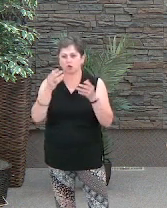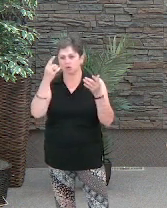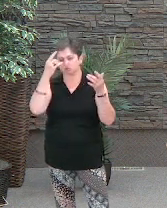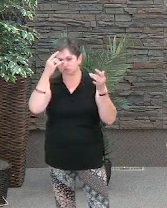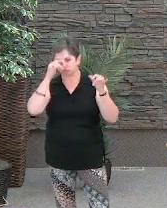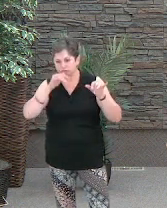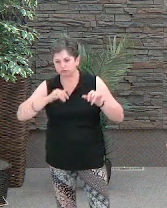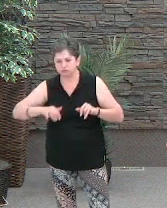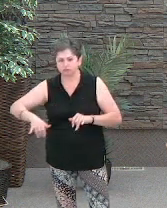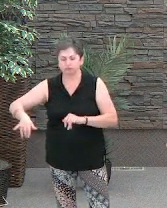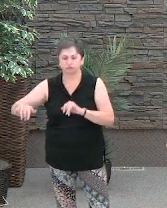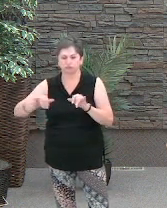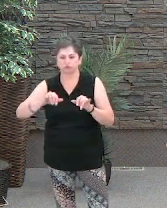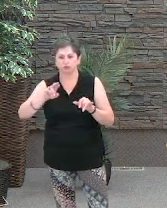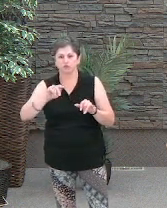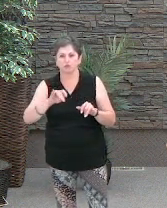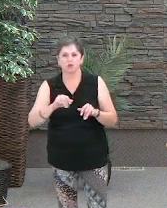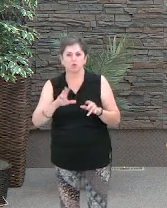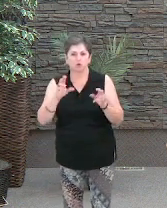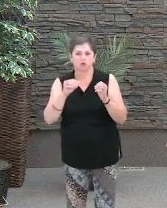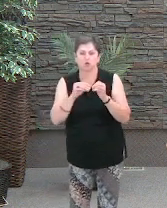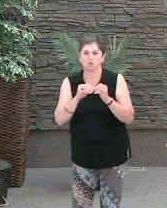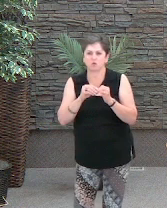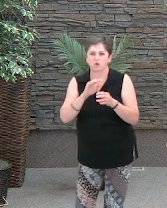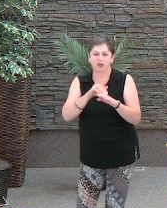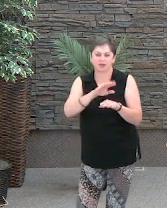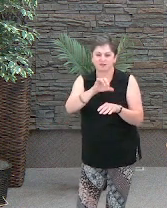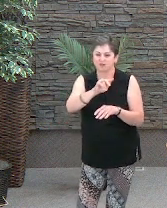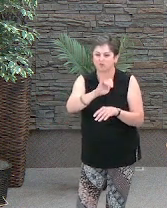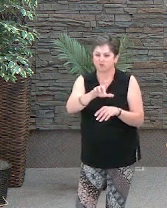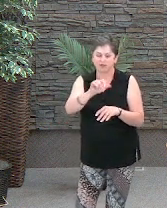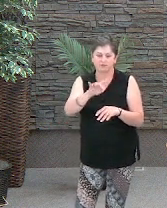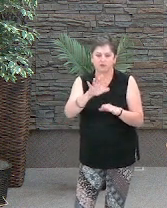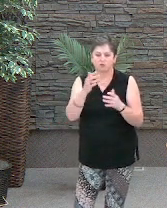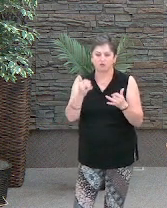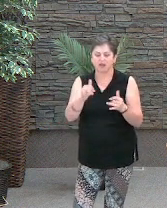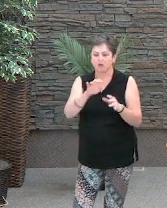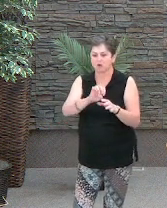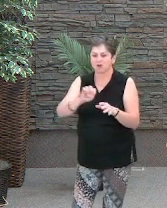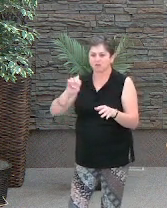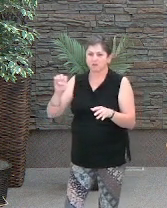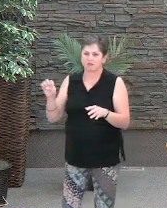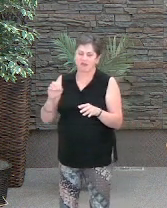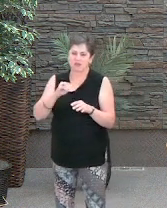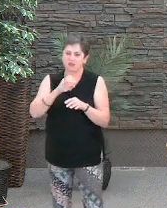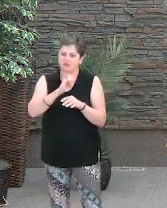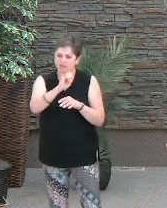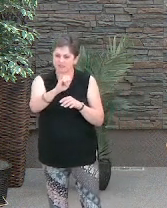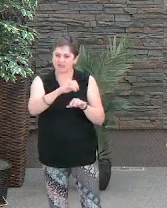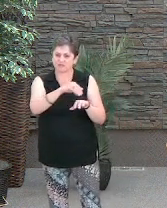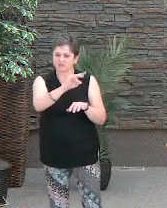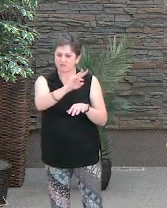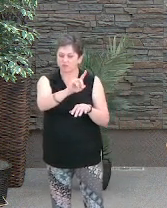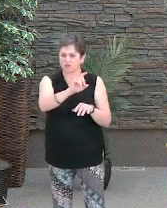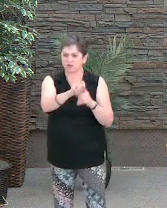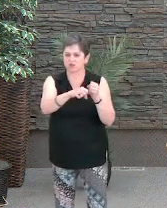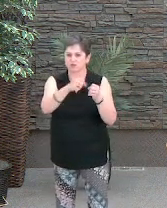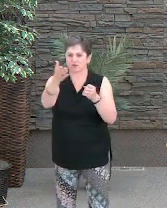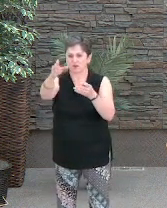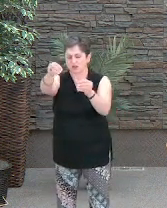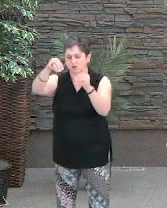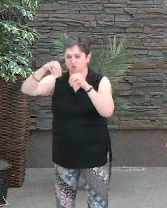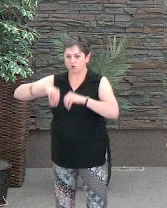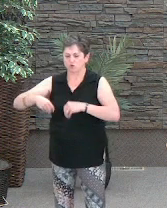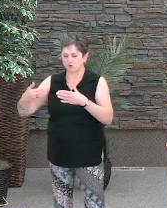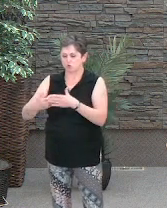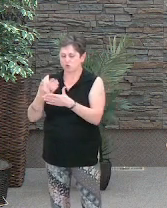or uniformity. We're no longer at Central Avenue or on the east side. After 71 years, God brought us to a completely different